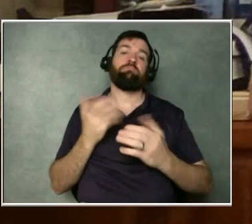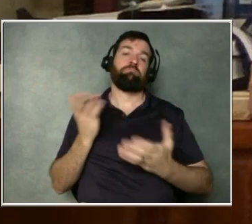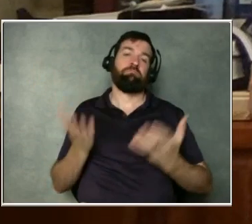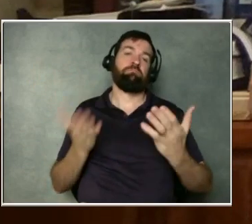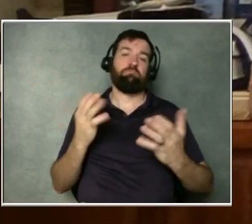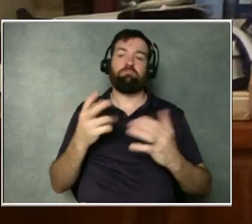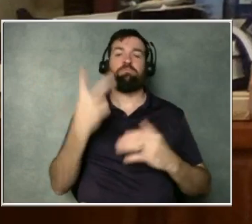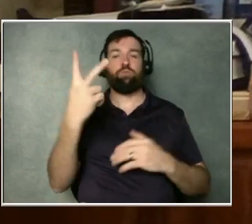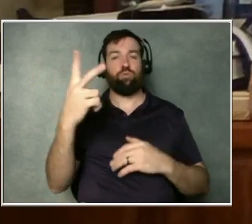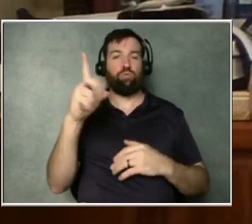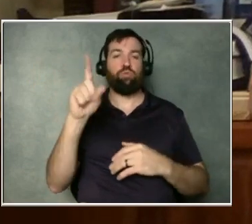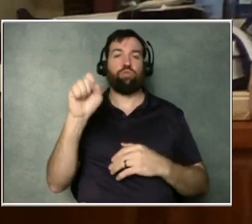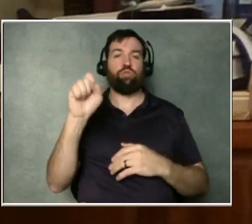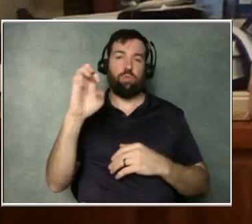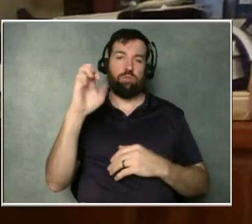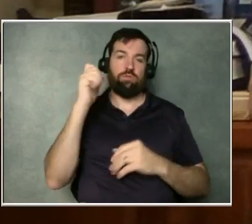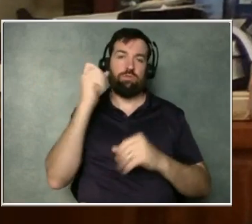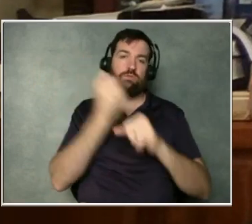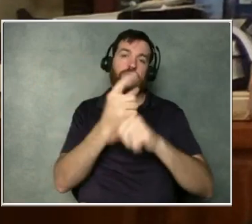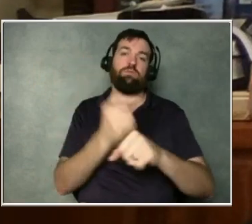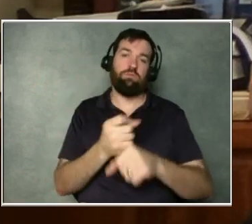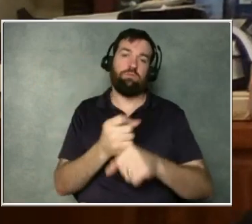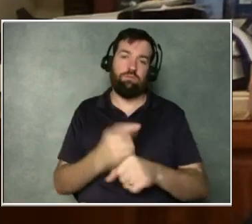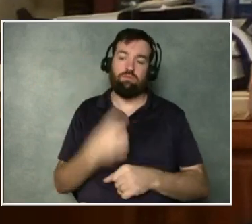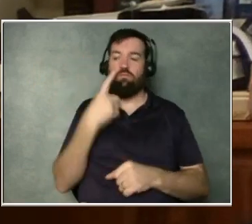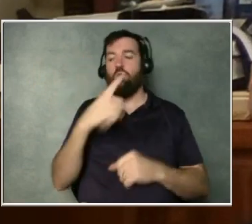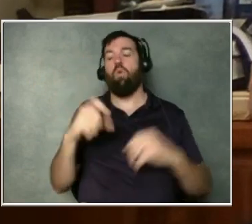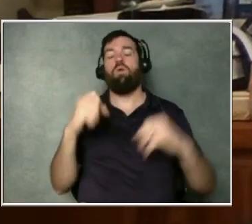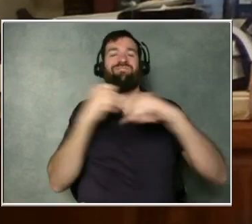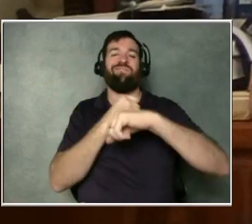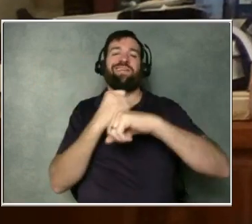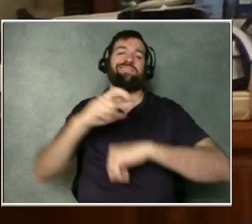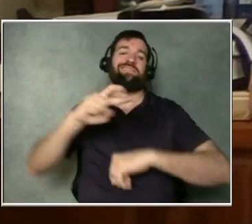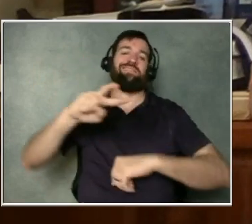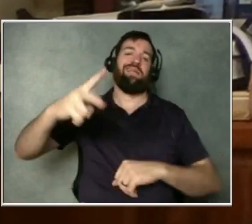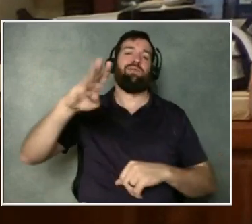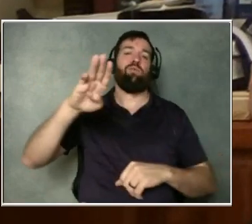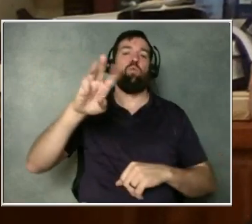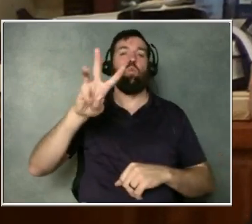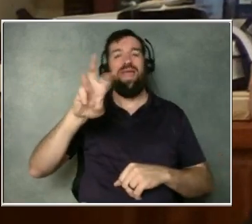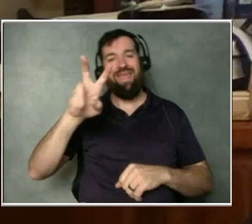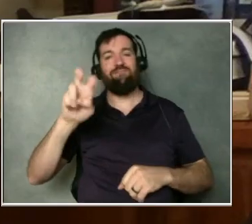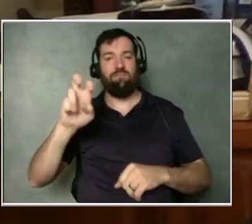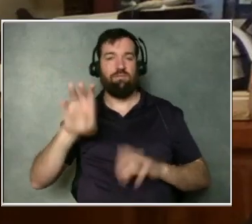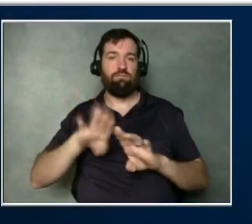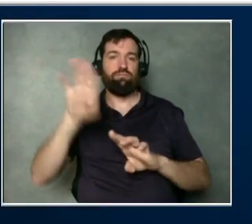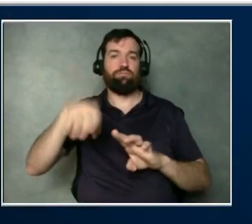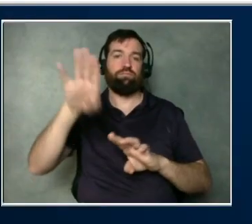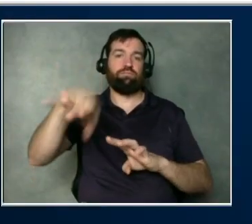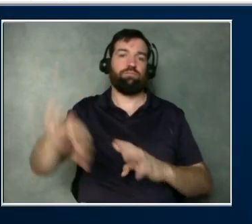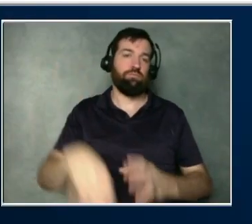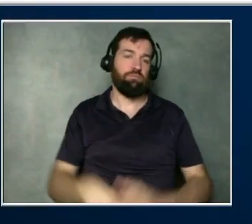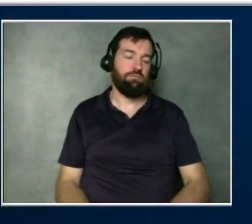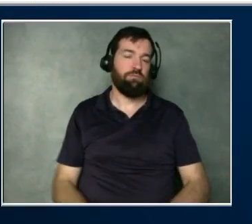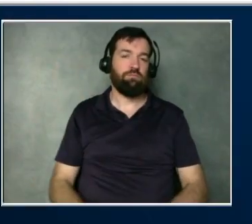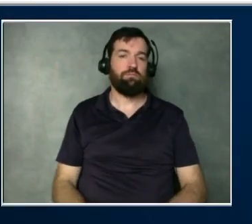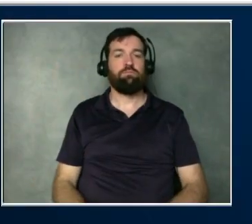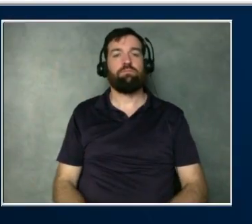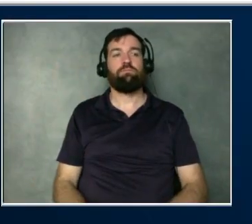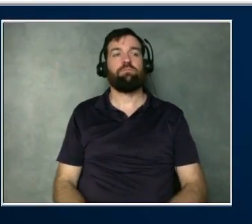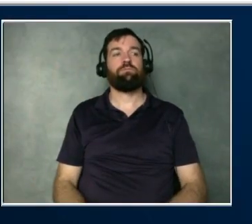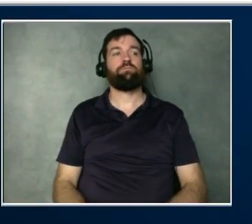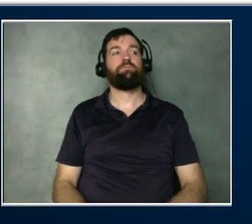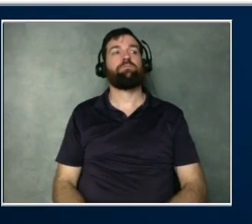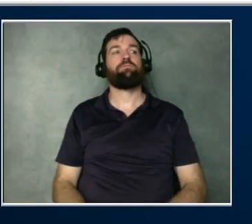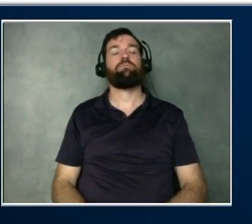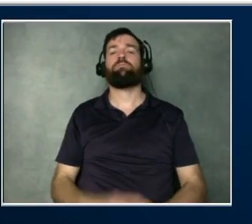2 doses a year in order to battle those second waves and wavelets. looking back,